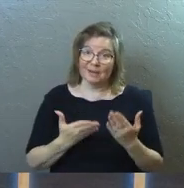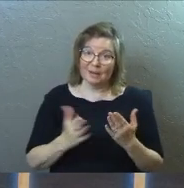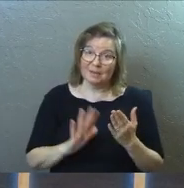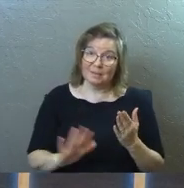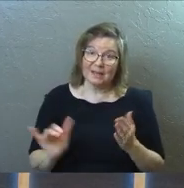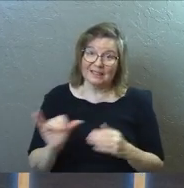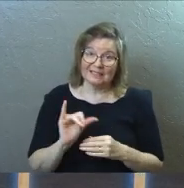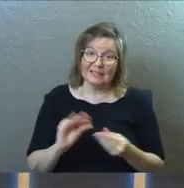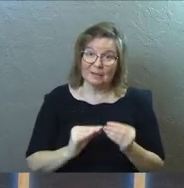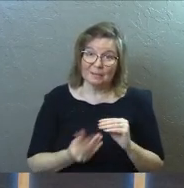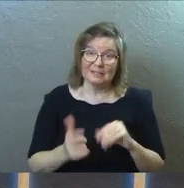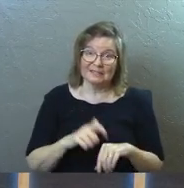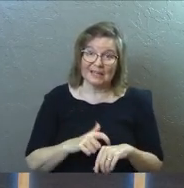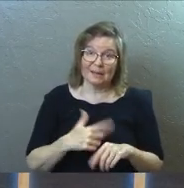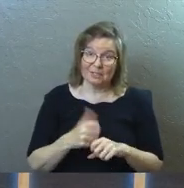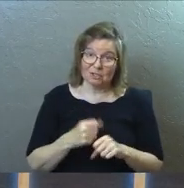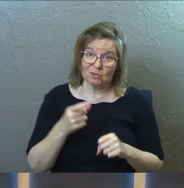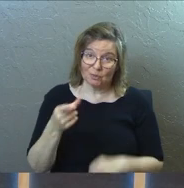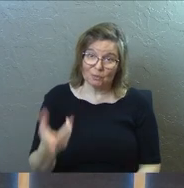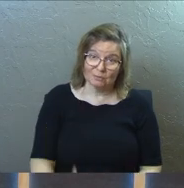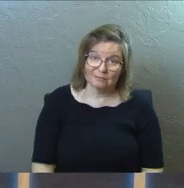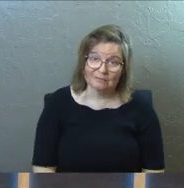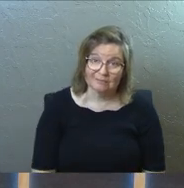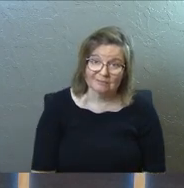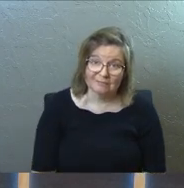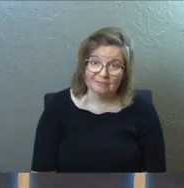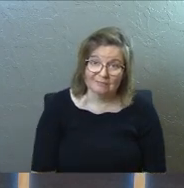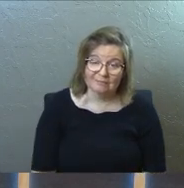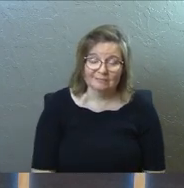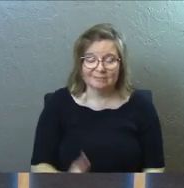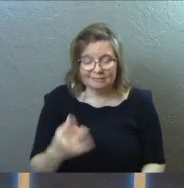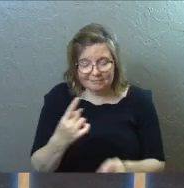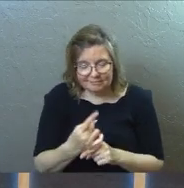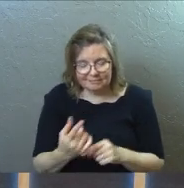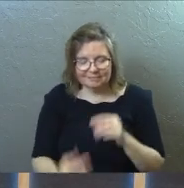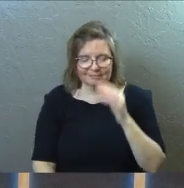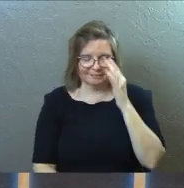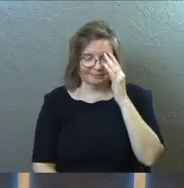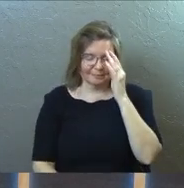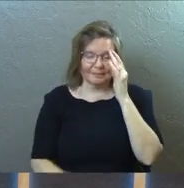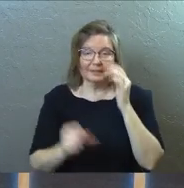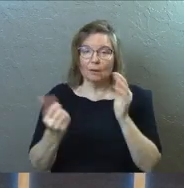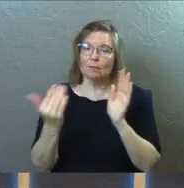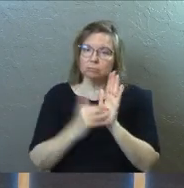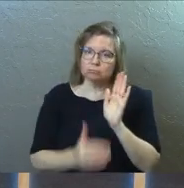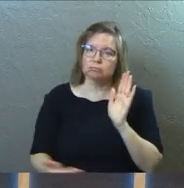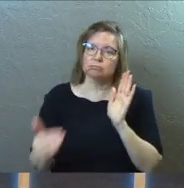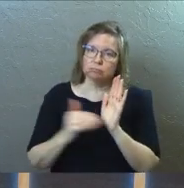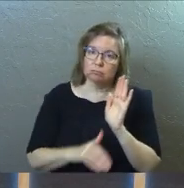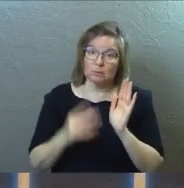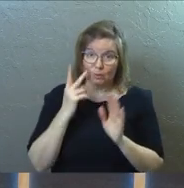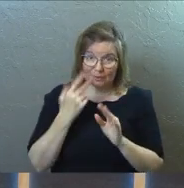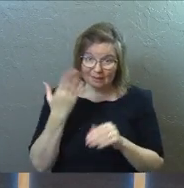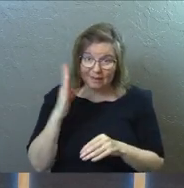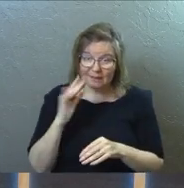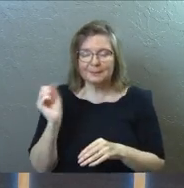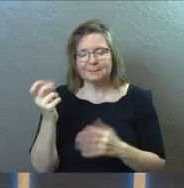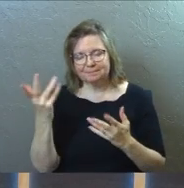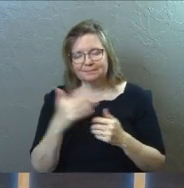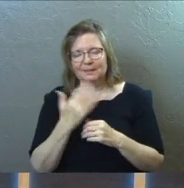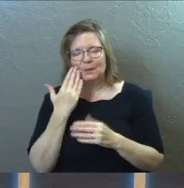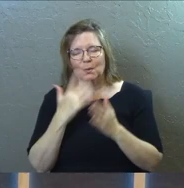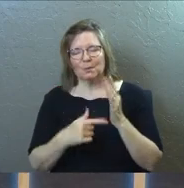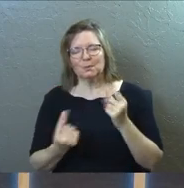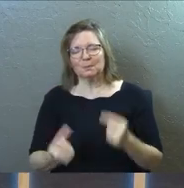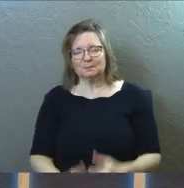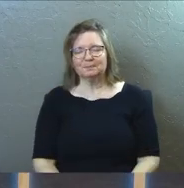Probably about the same number of times it took you, right? Amen. Right. Yeah. Over and over. Do you see God? Yeah. He knows